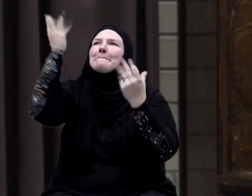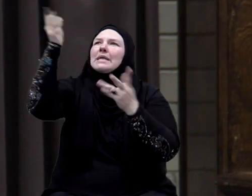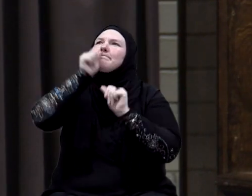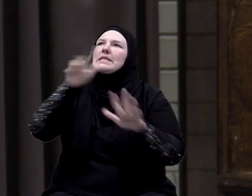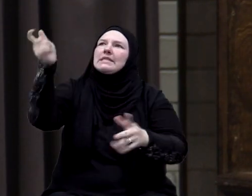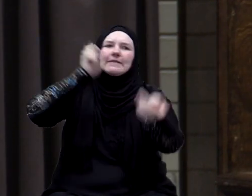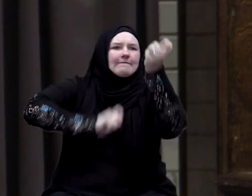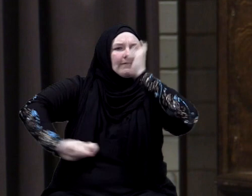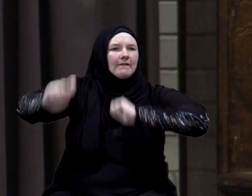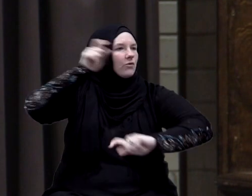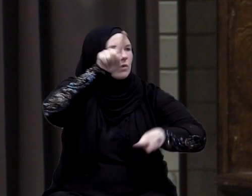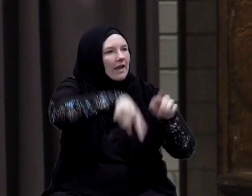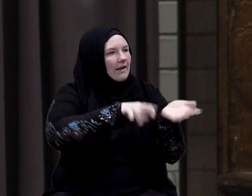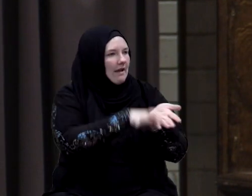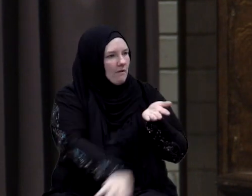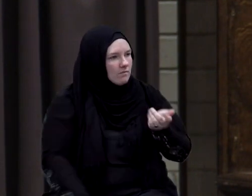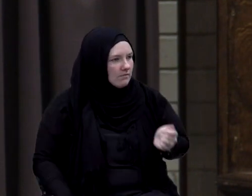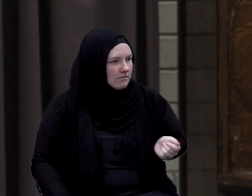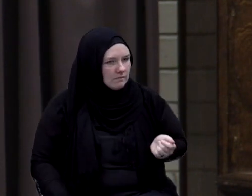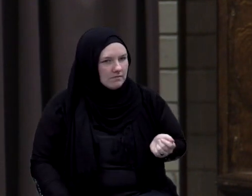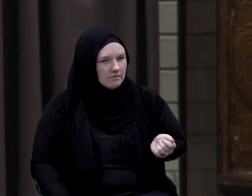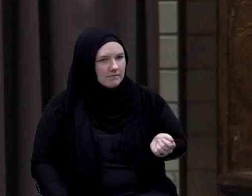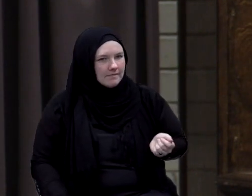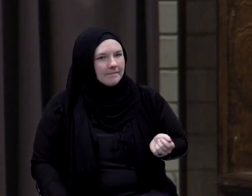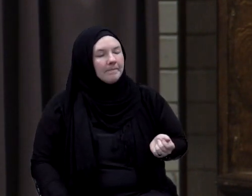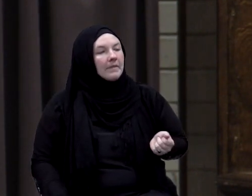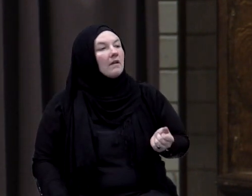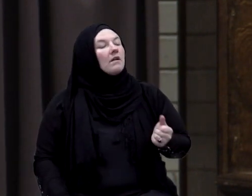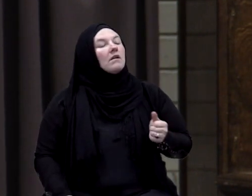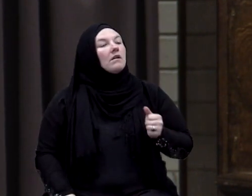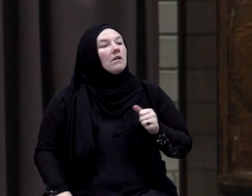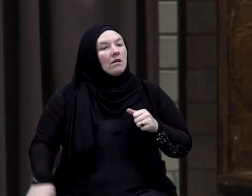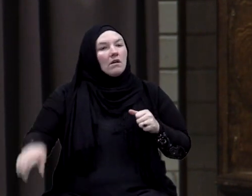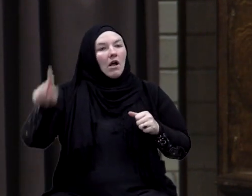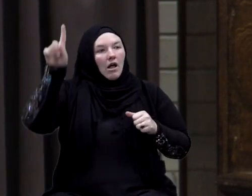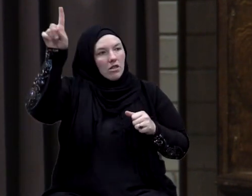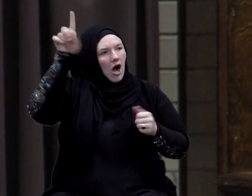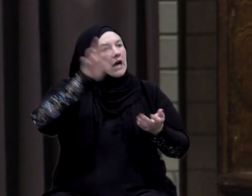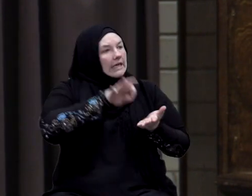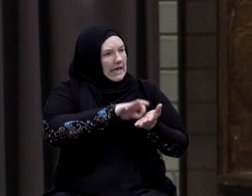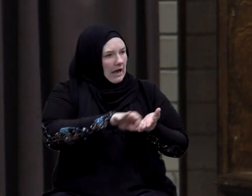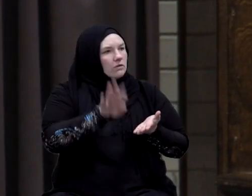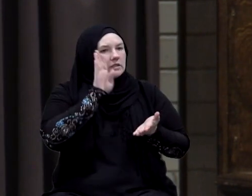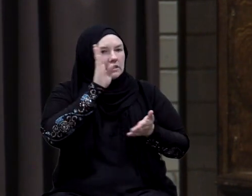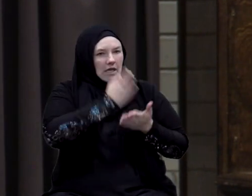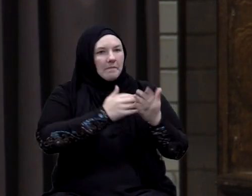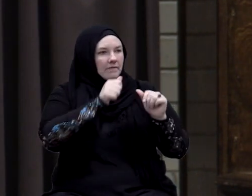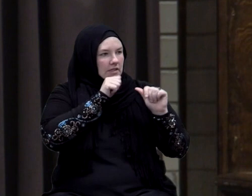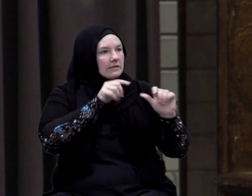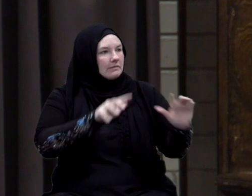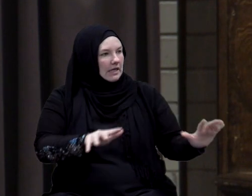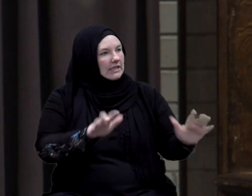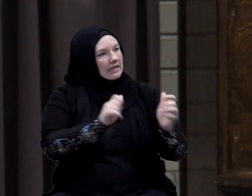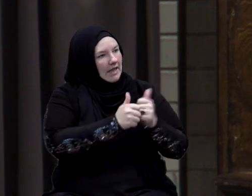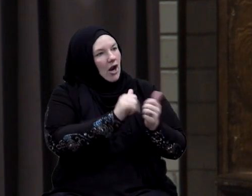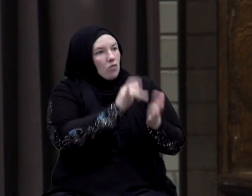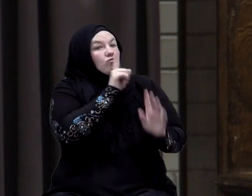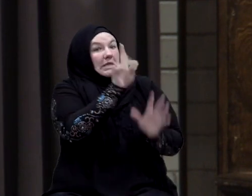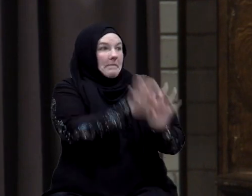could not print it. So Allah counts some of His blessings that matter the